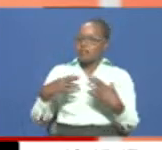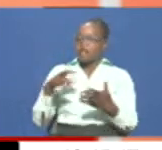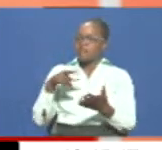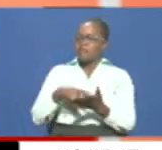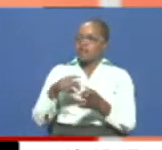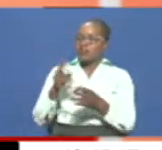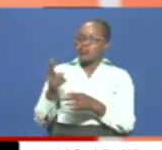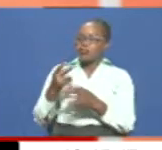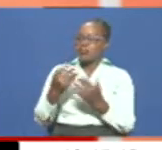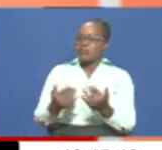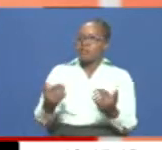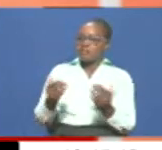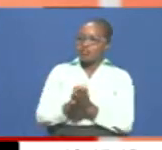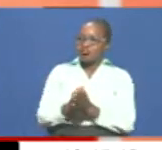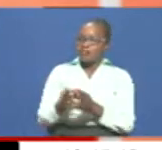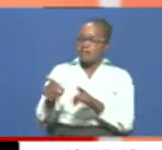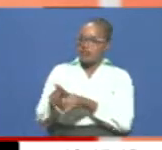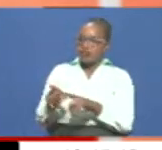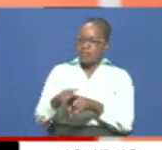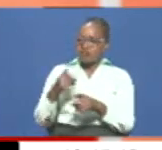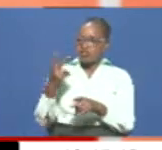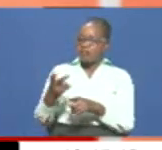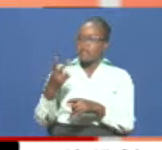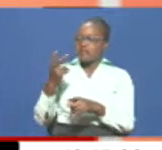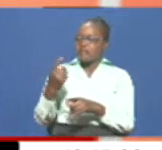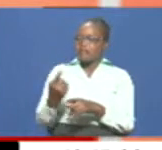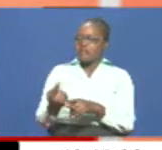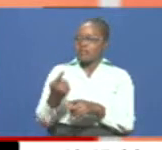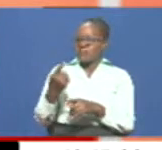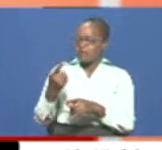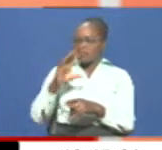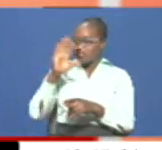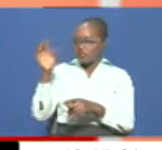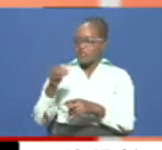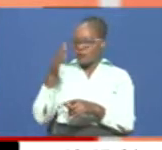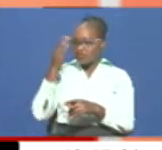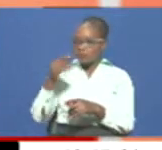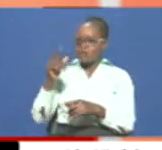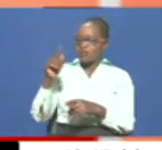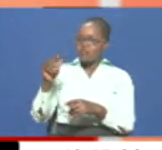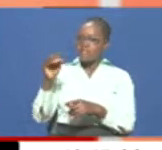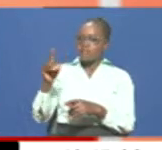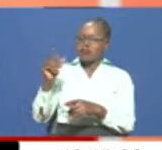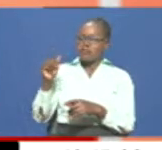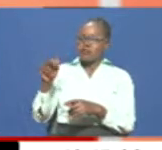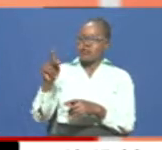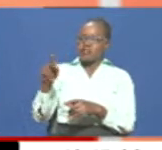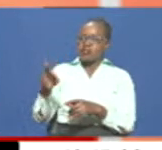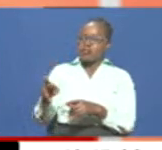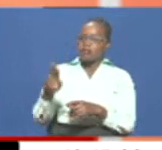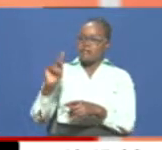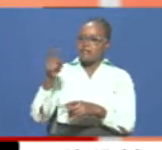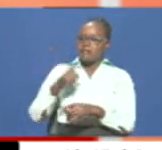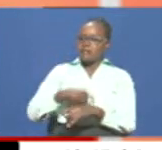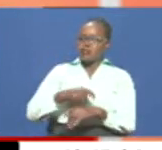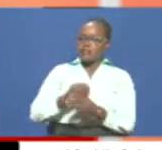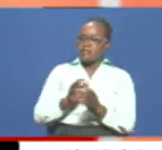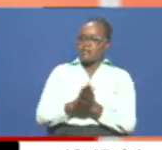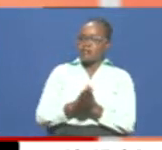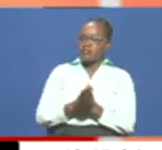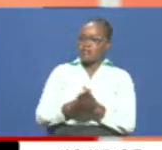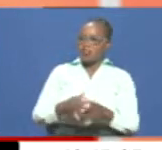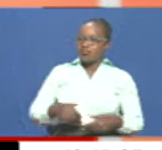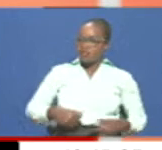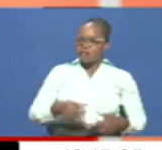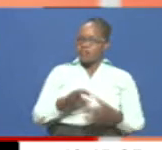looking at 2026. 2026 will be big for Africa because that will be the Dakar 2026, when the first time the Youth Olympics will be